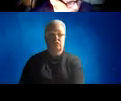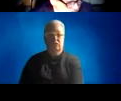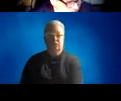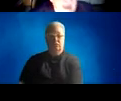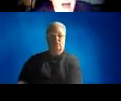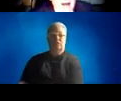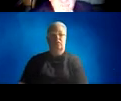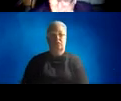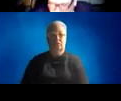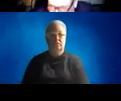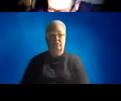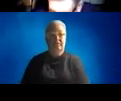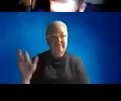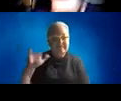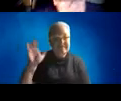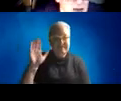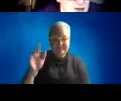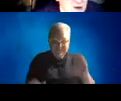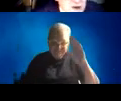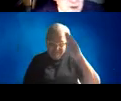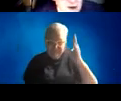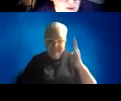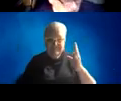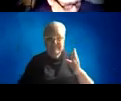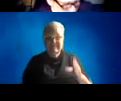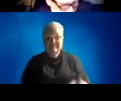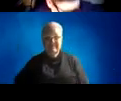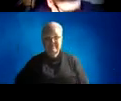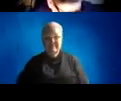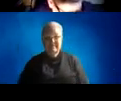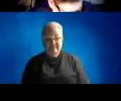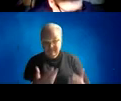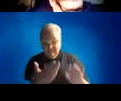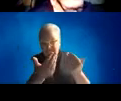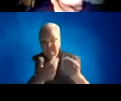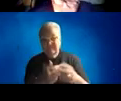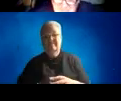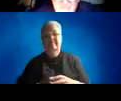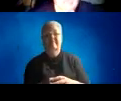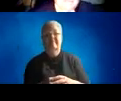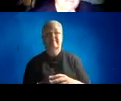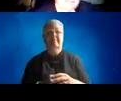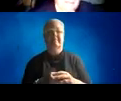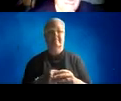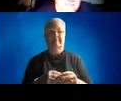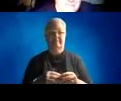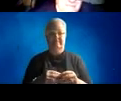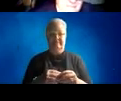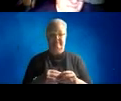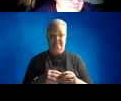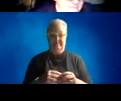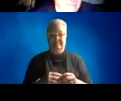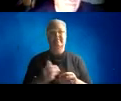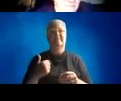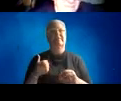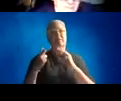Hi. Hi. Yes, tell us your experience. Okay, so I do a bit of research in